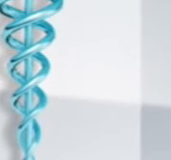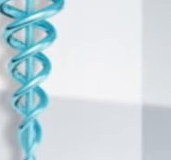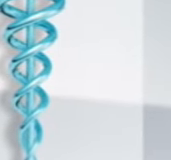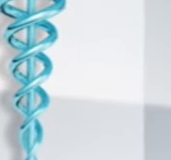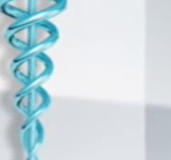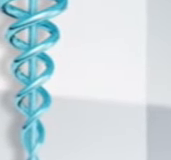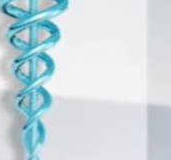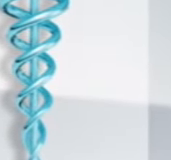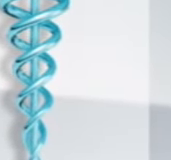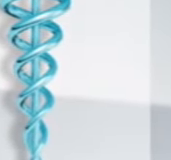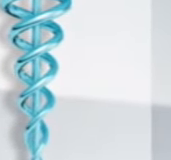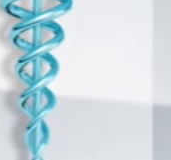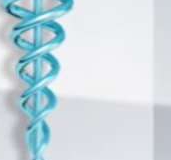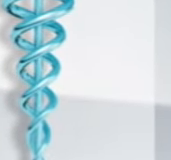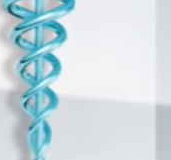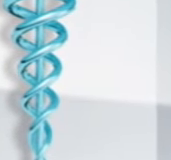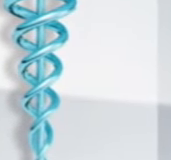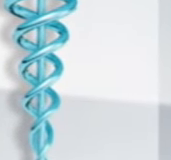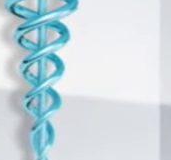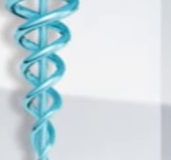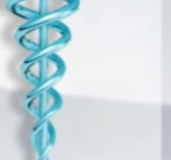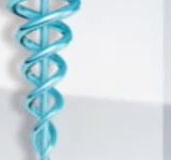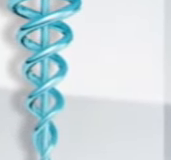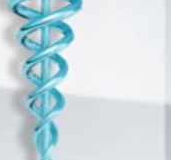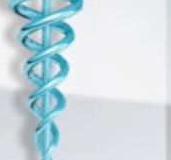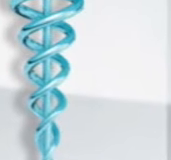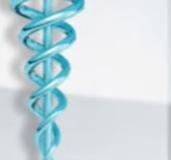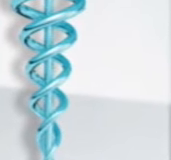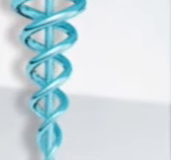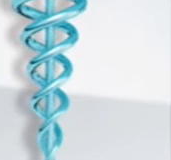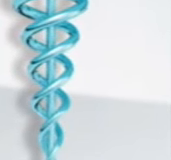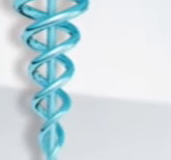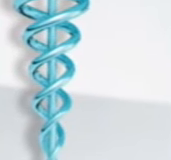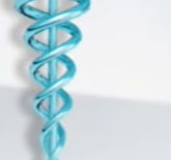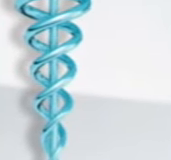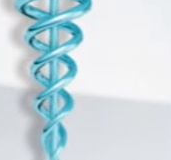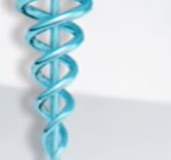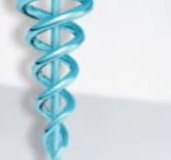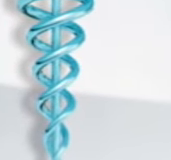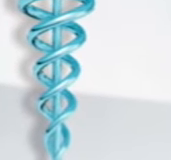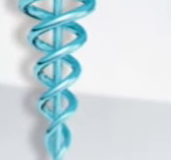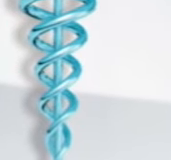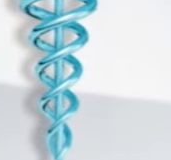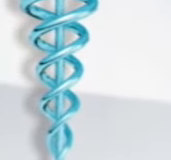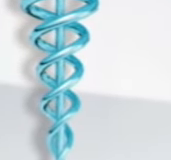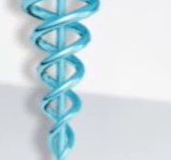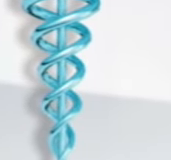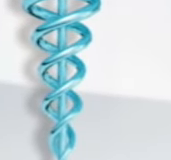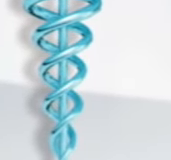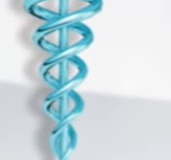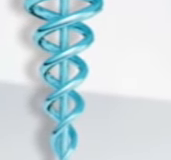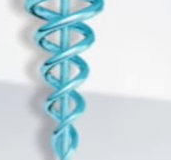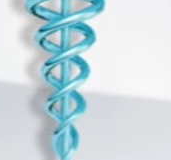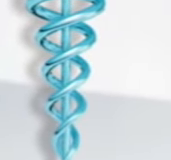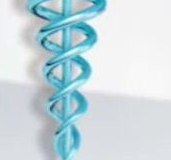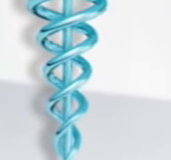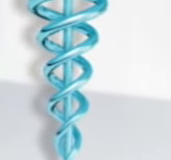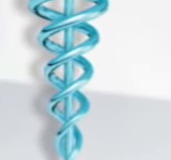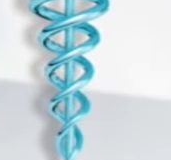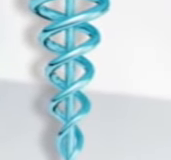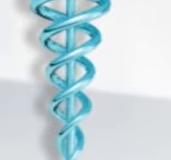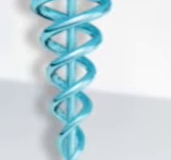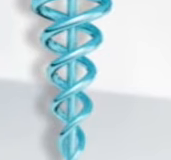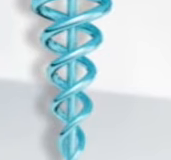valid practicing license from KMPDC. Lastly, the person must meet the provisions of Chapter 6 of